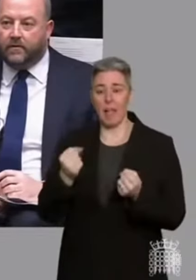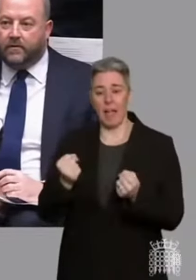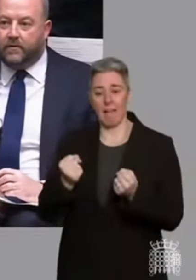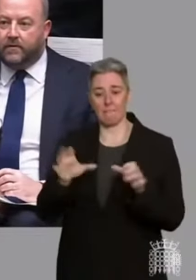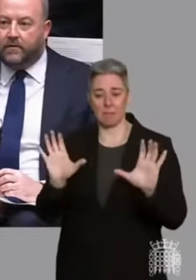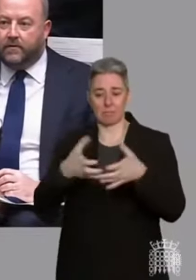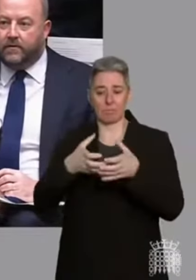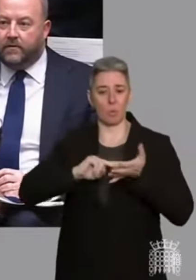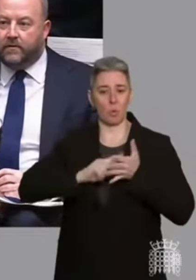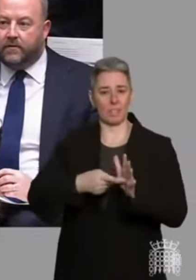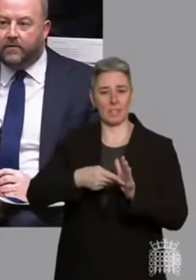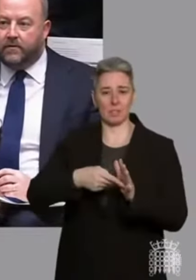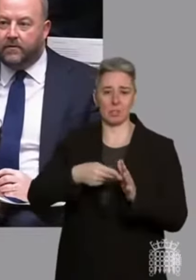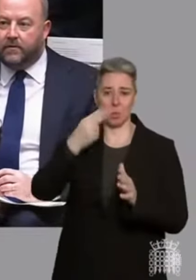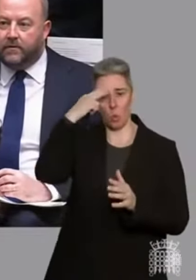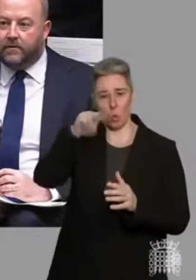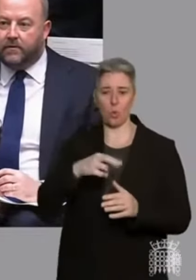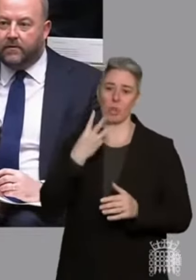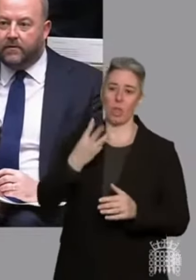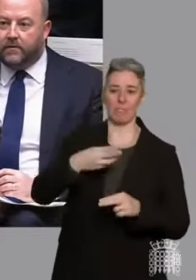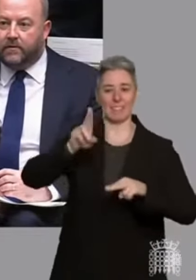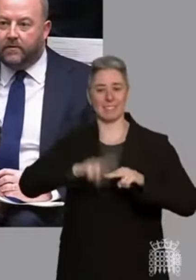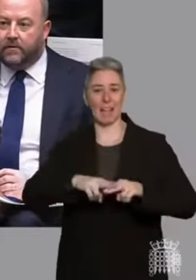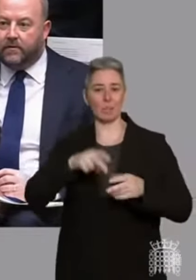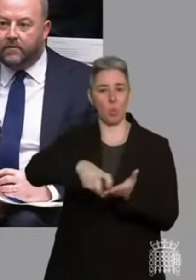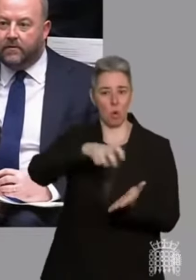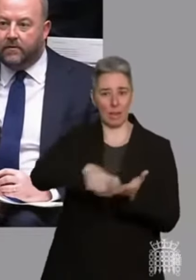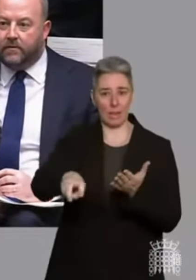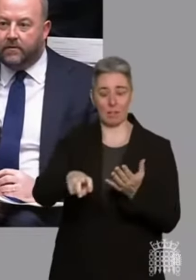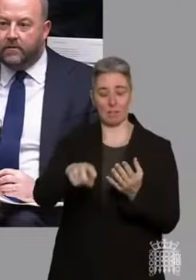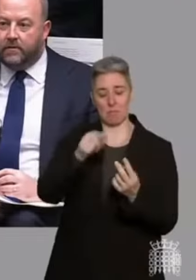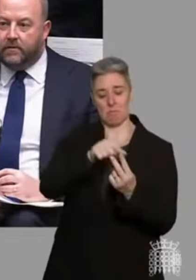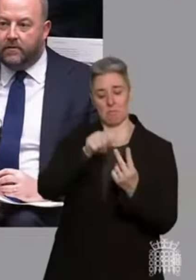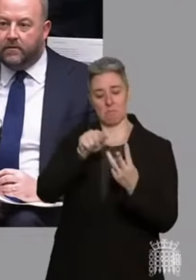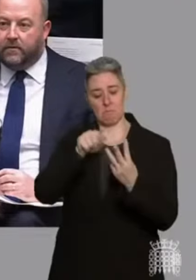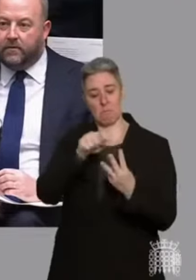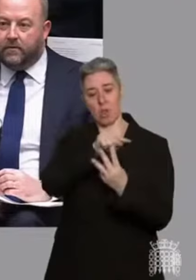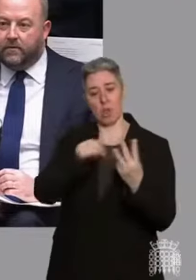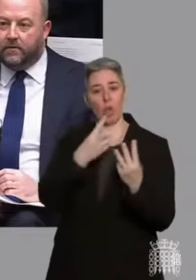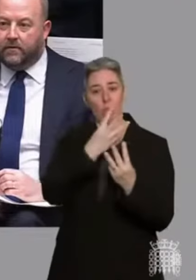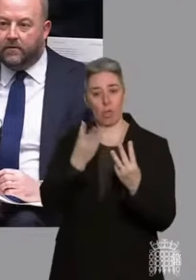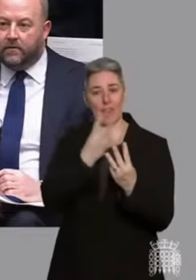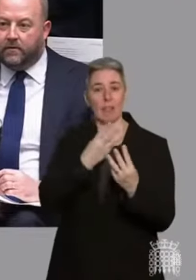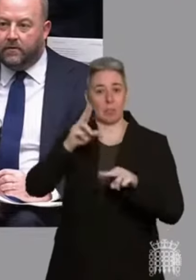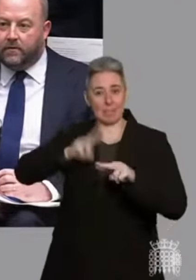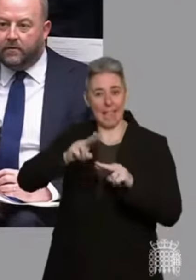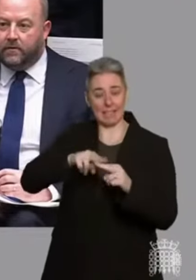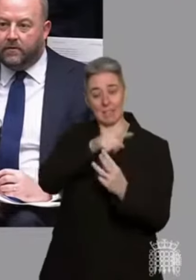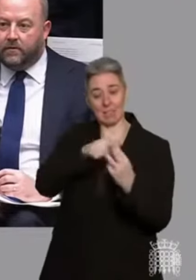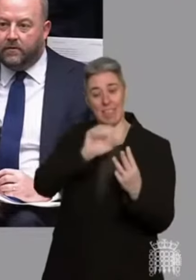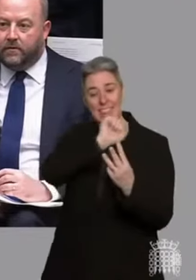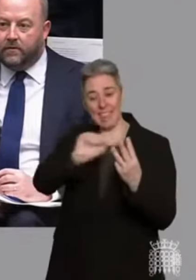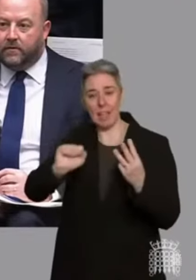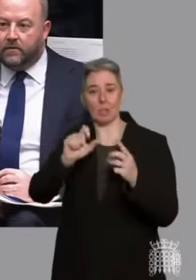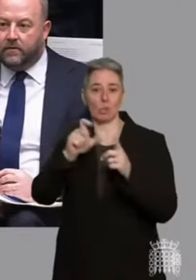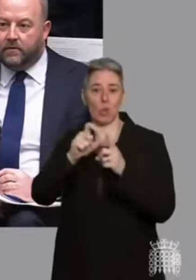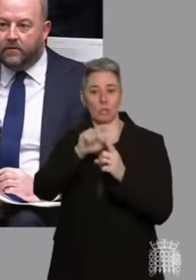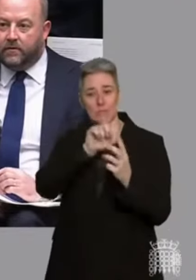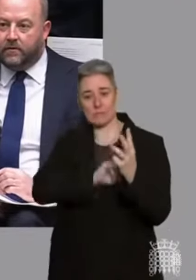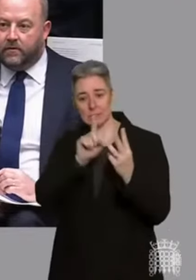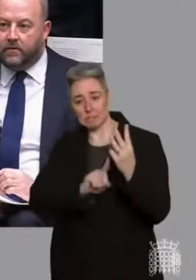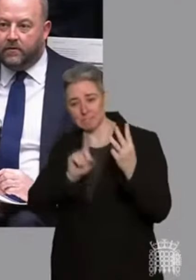daughters, Sophie, Emily and Beth, to suicide. And they have campaigned tirelessly for suicide prevention